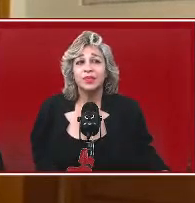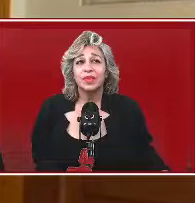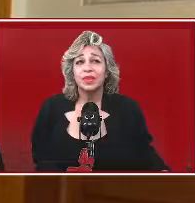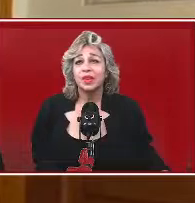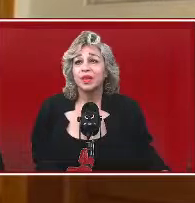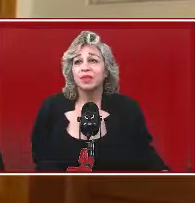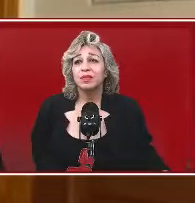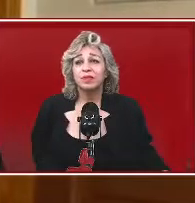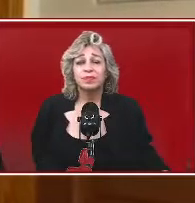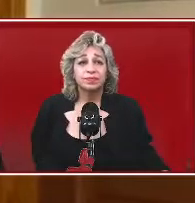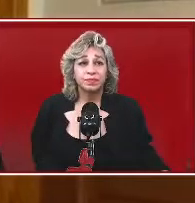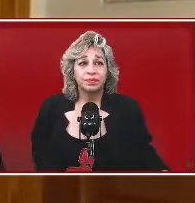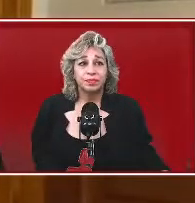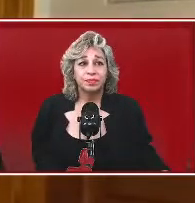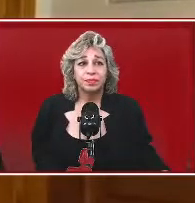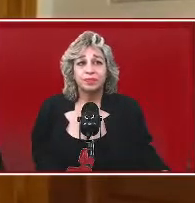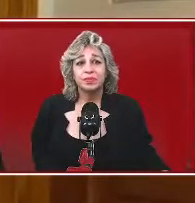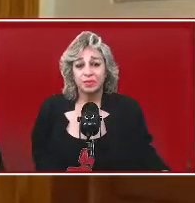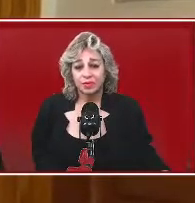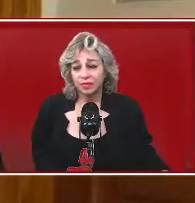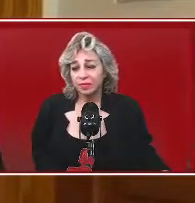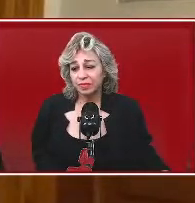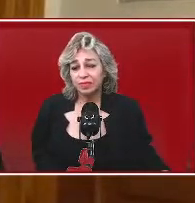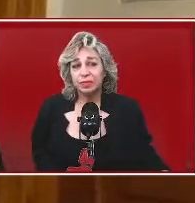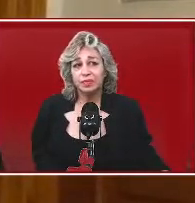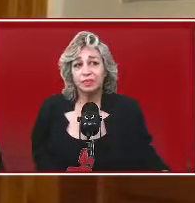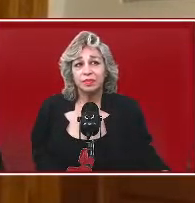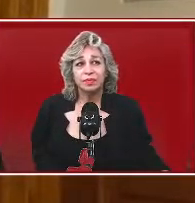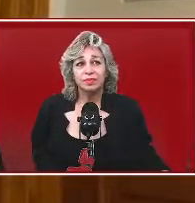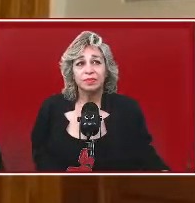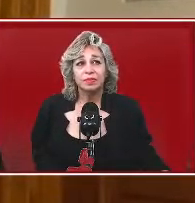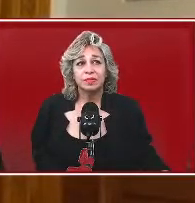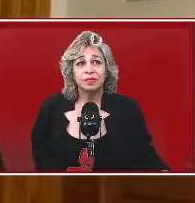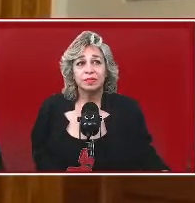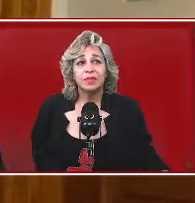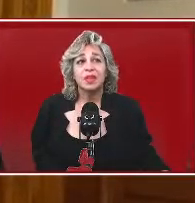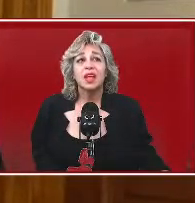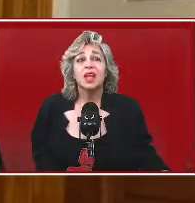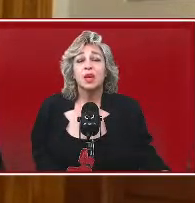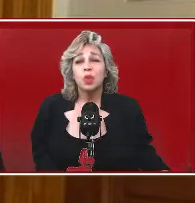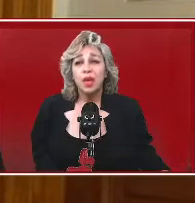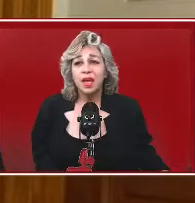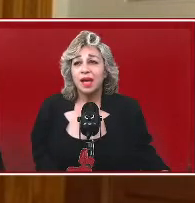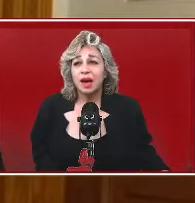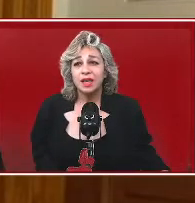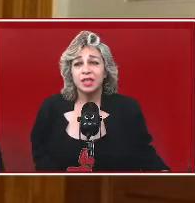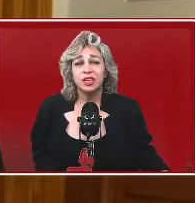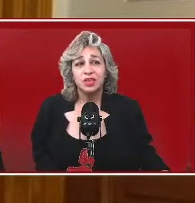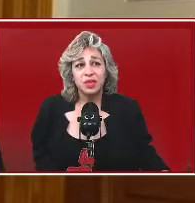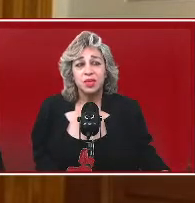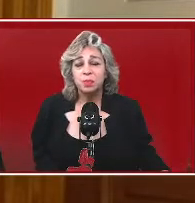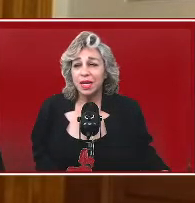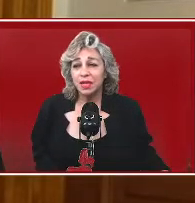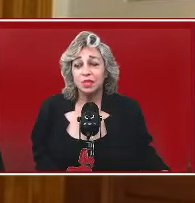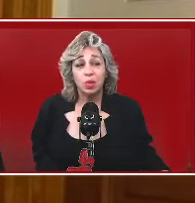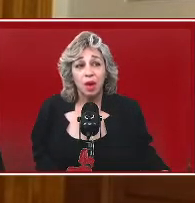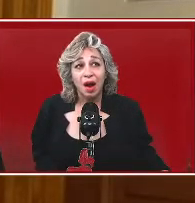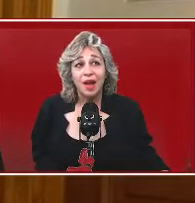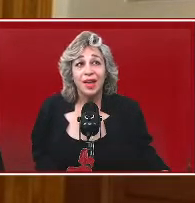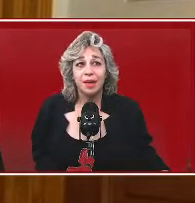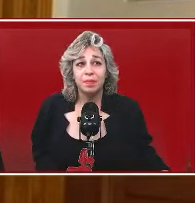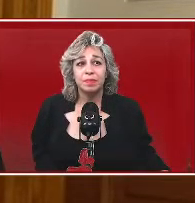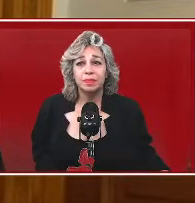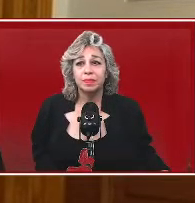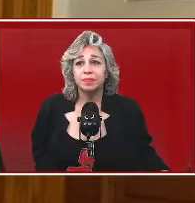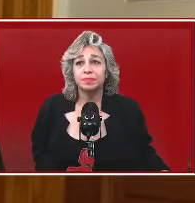Nosotros llegamos aquí, a donde estoy, We got to this place where